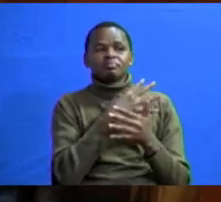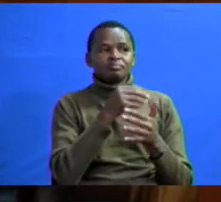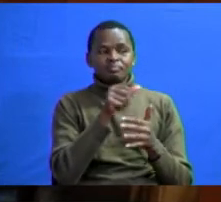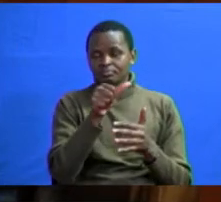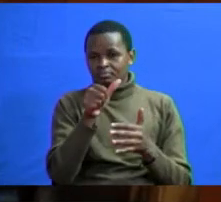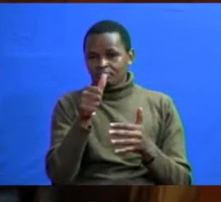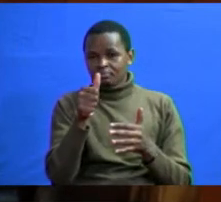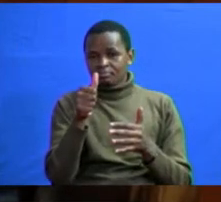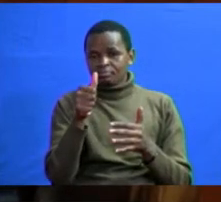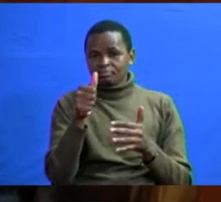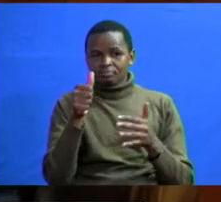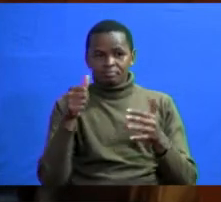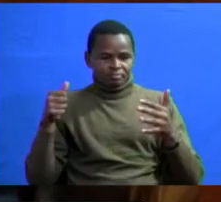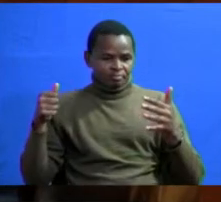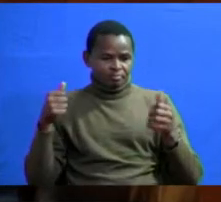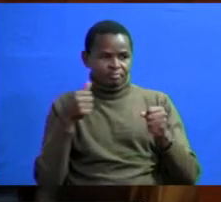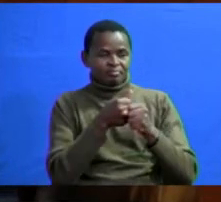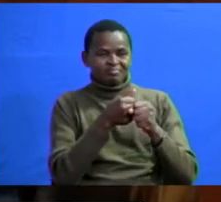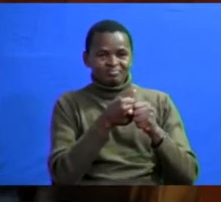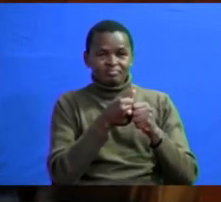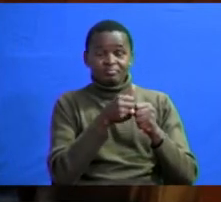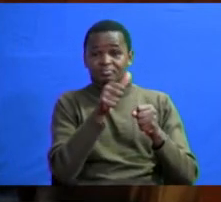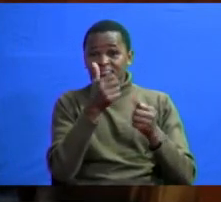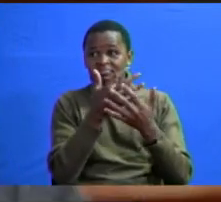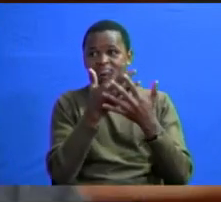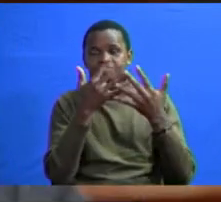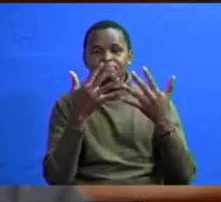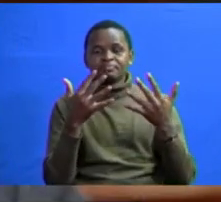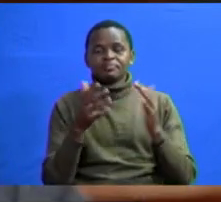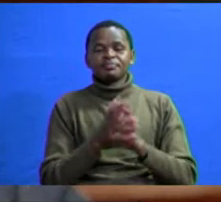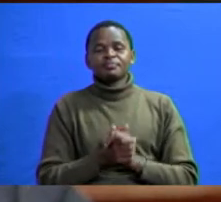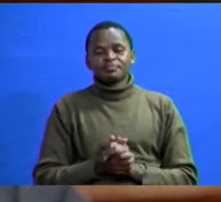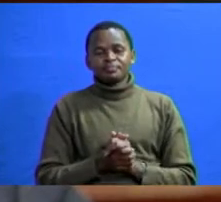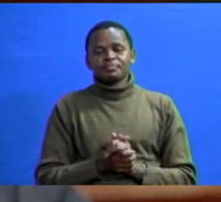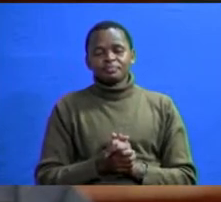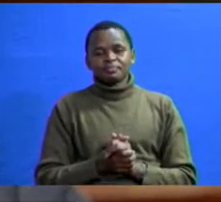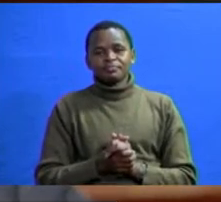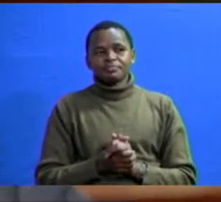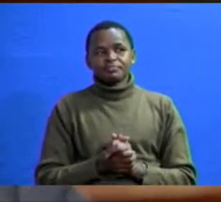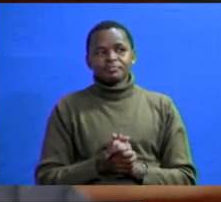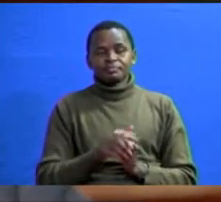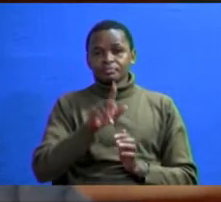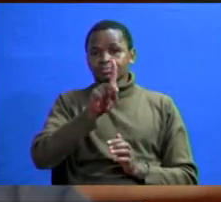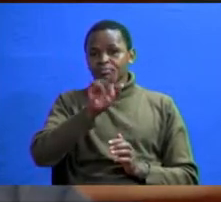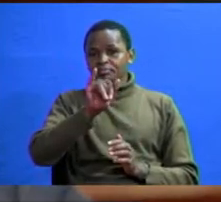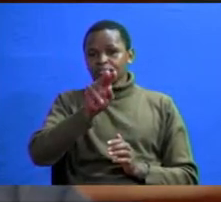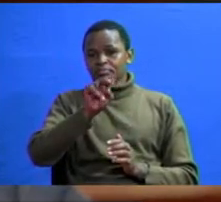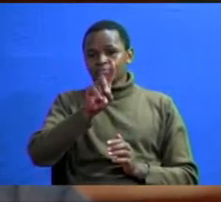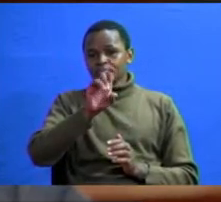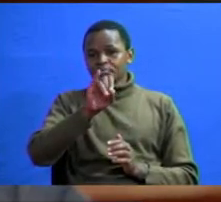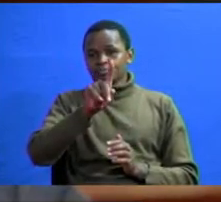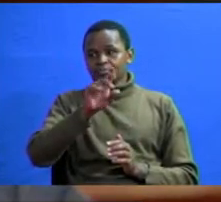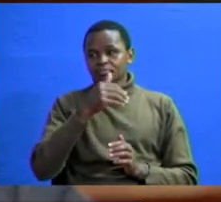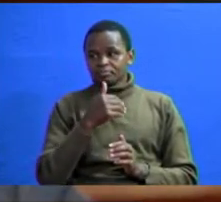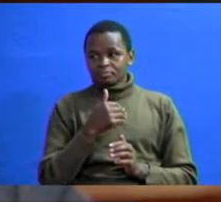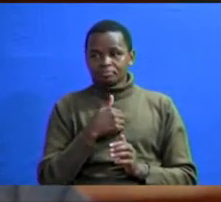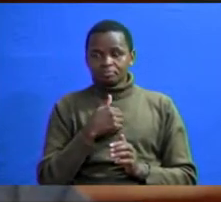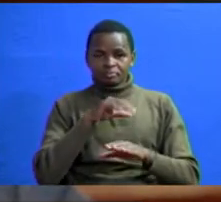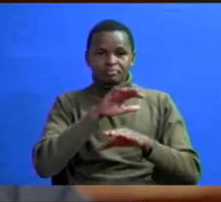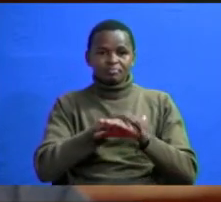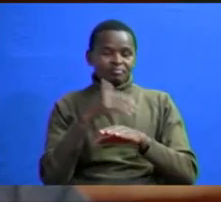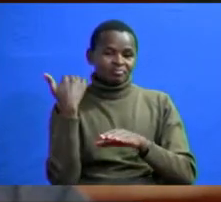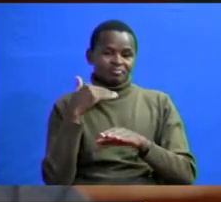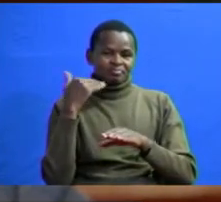others were hit with blunt objects. Kindiki further said that Mackenzie hired armed criminals